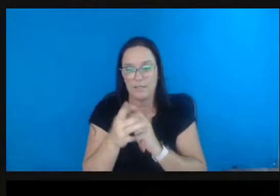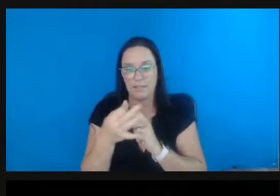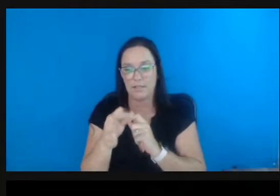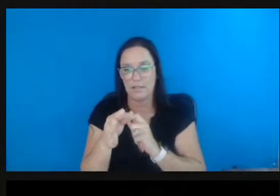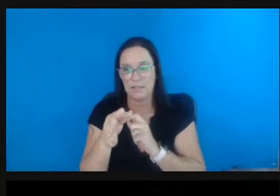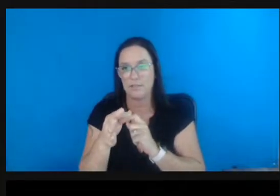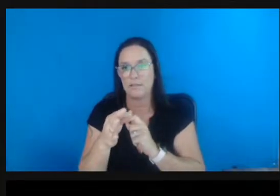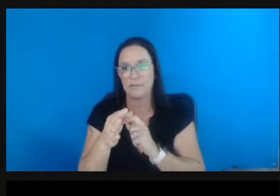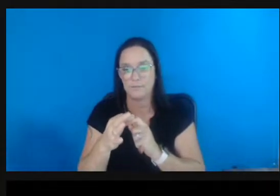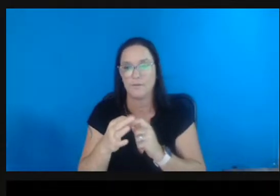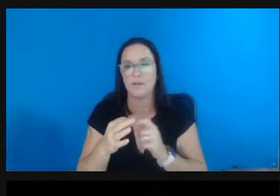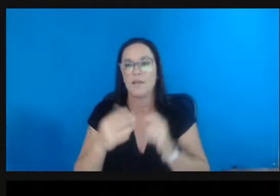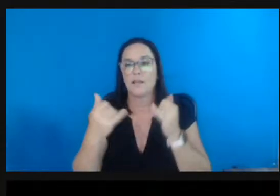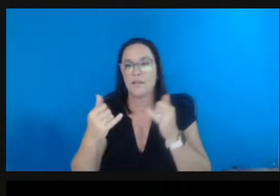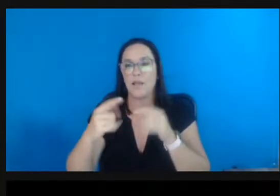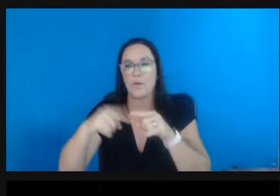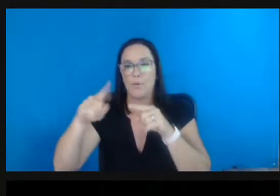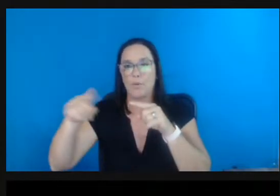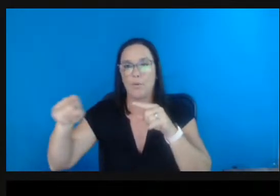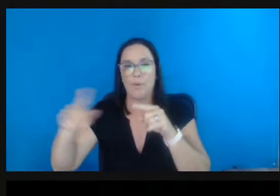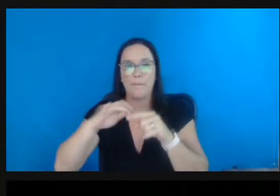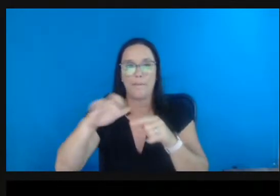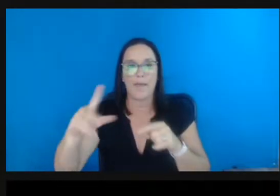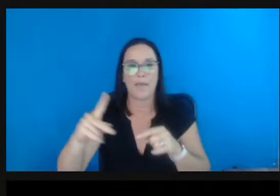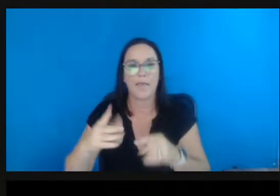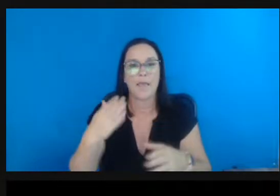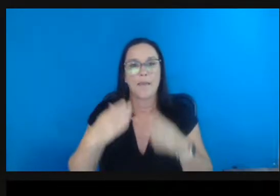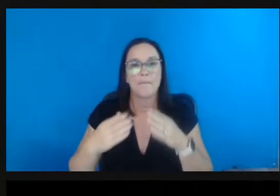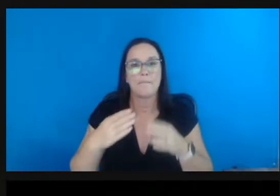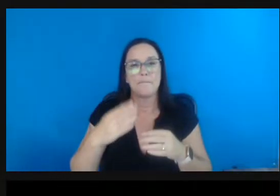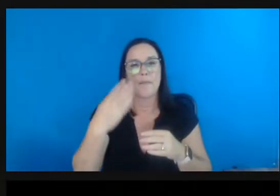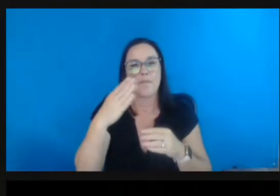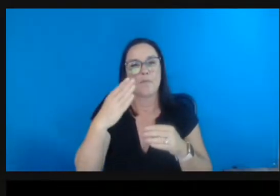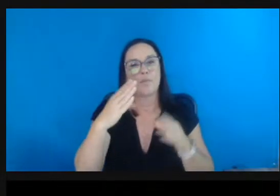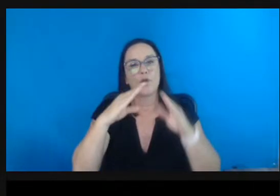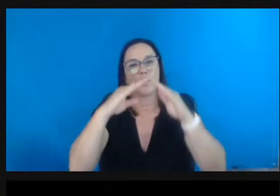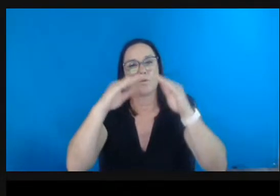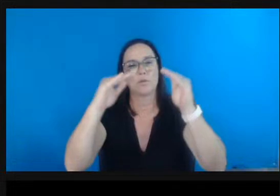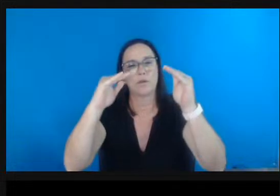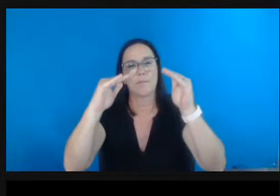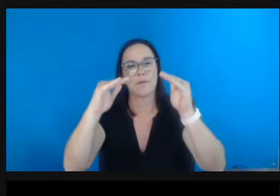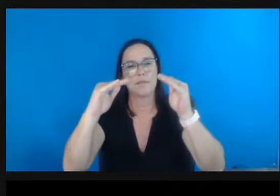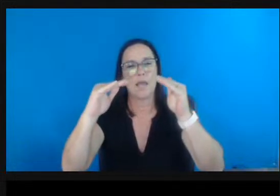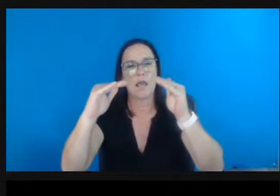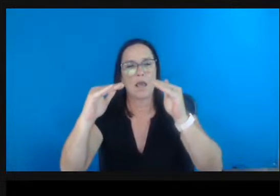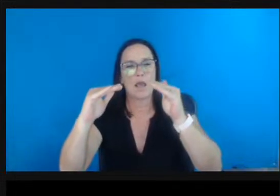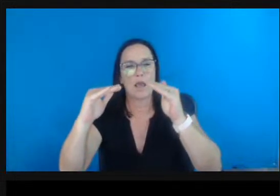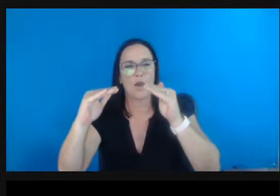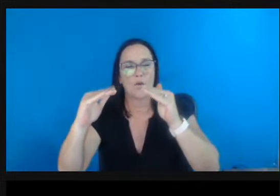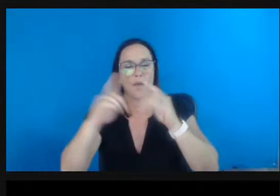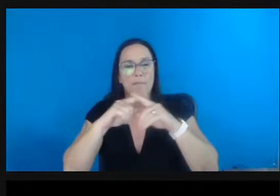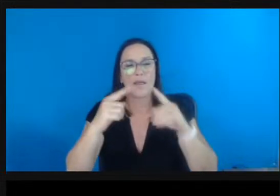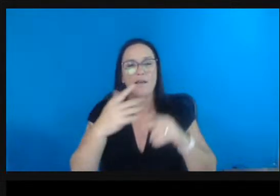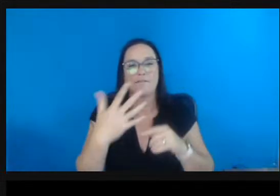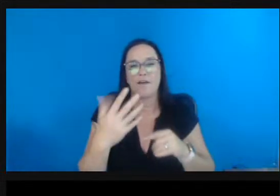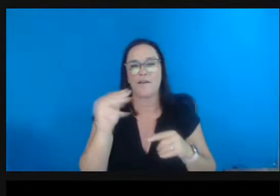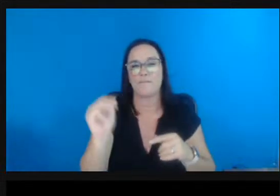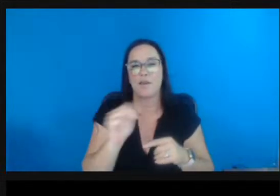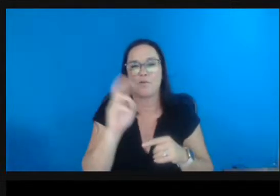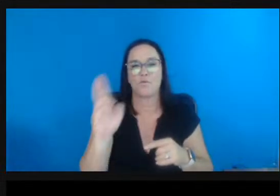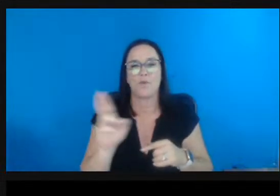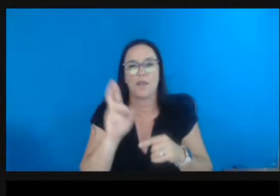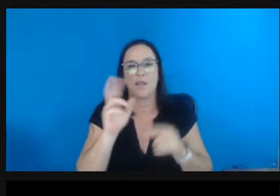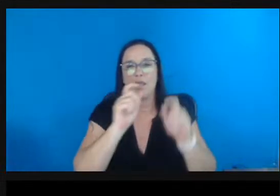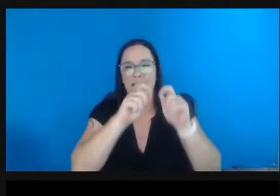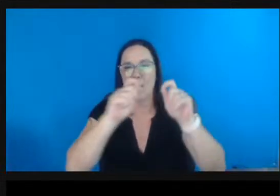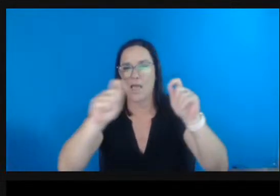Overall, the peaks of these blue lines are, maybe coming down a little bit, but if you look at this 5 microradian dashed line, like